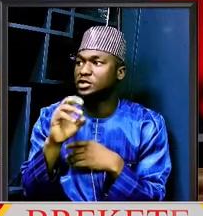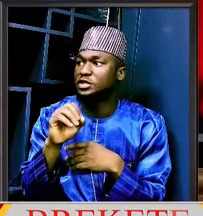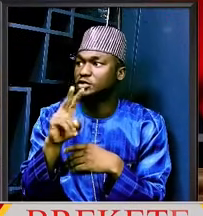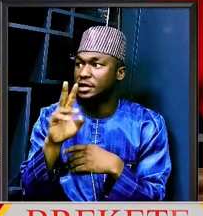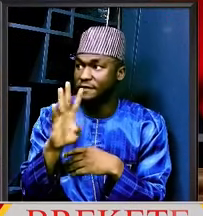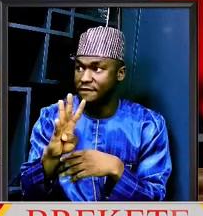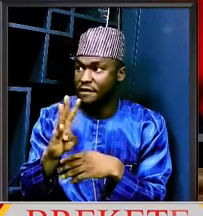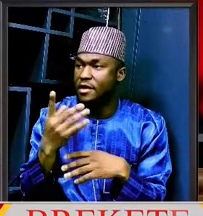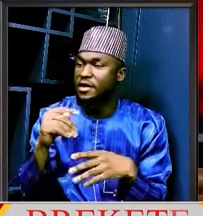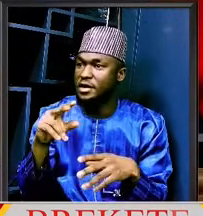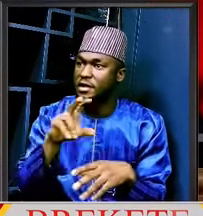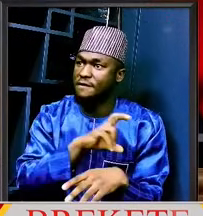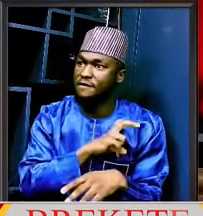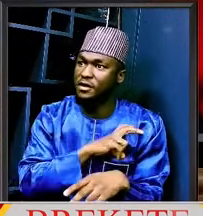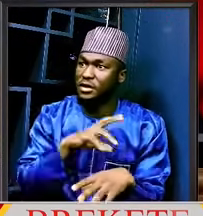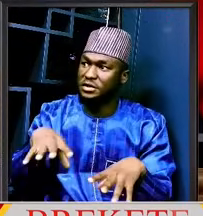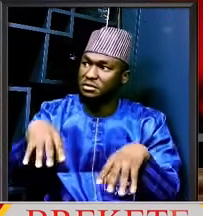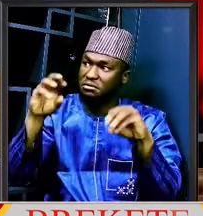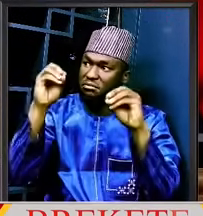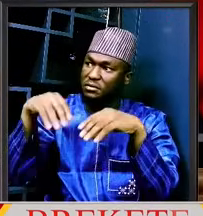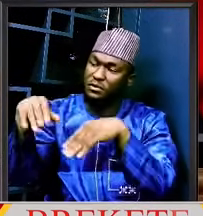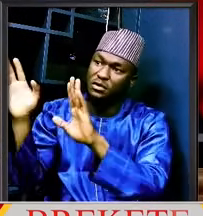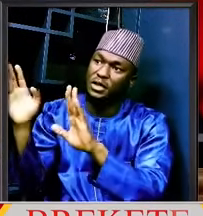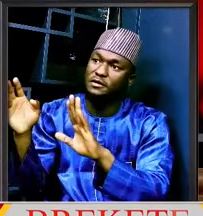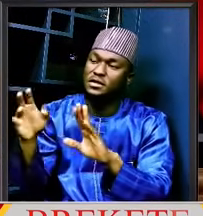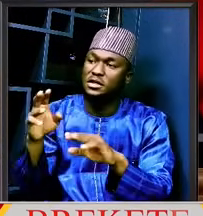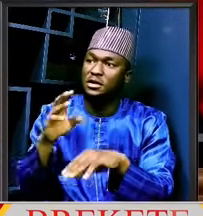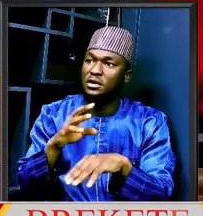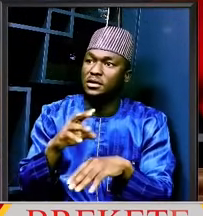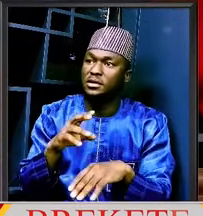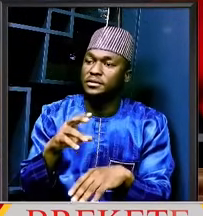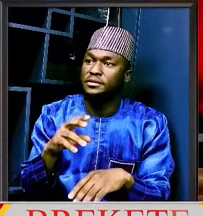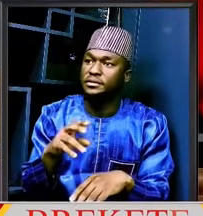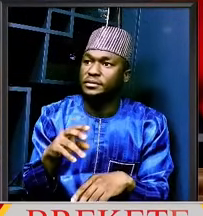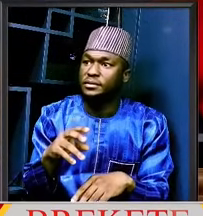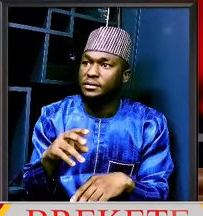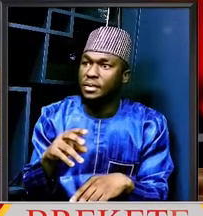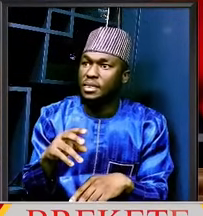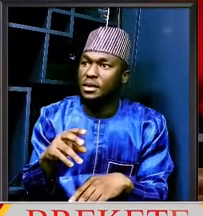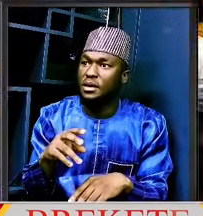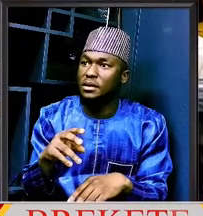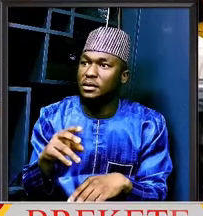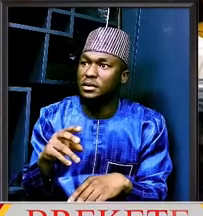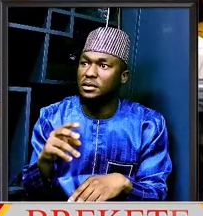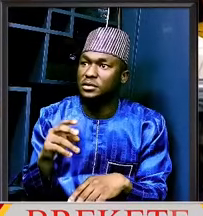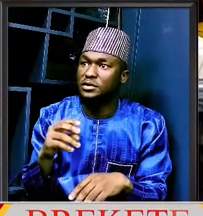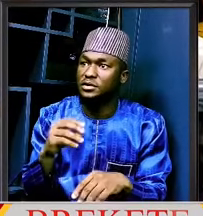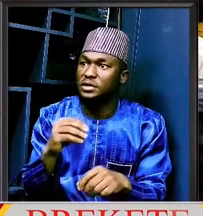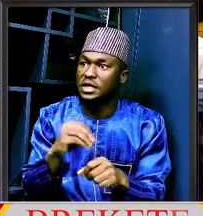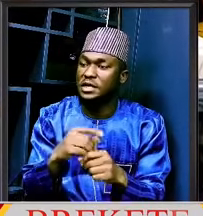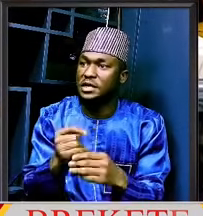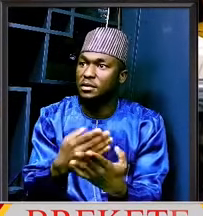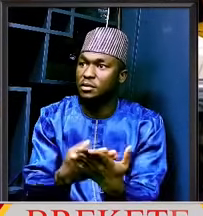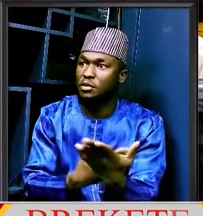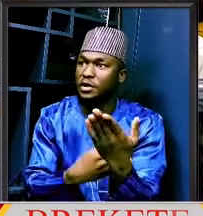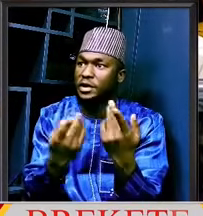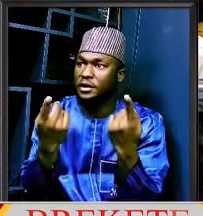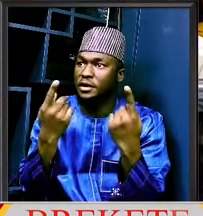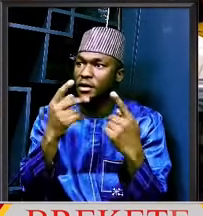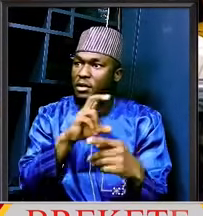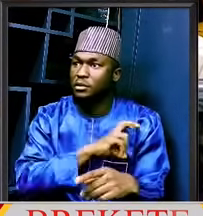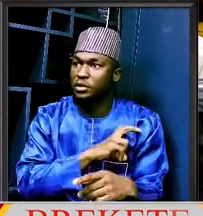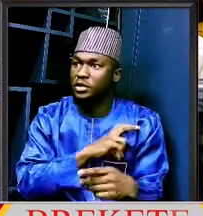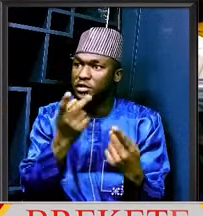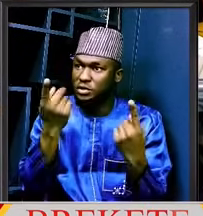2024. Police now left till 21st of March. It was on a Thursday, early morning, in the AMs. Police now